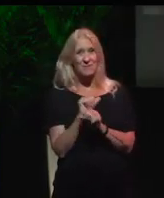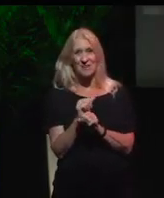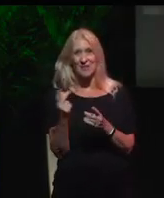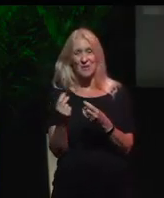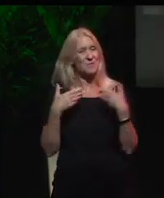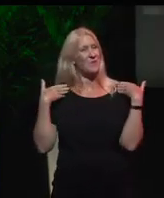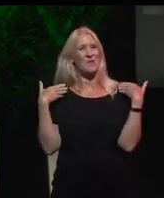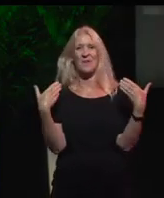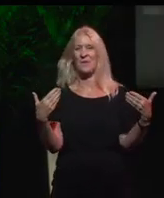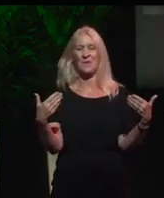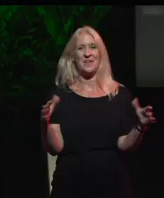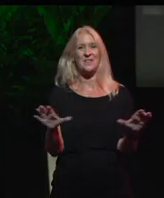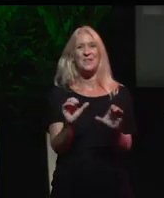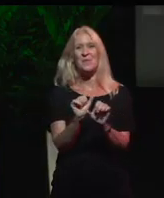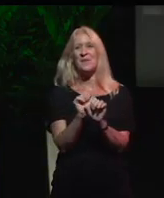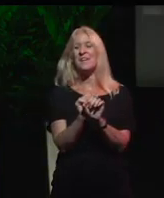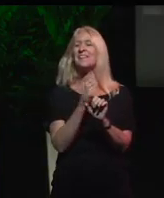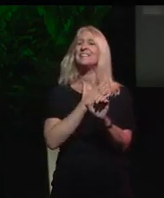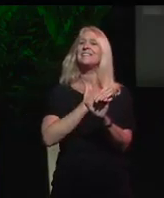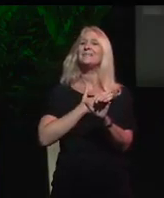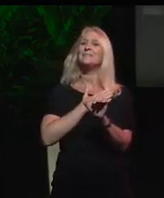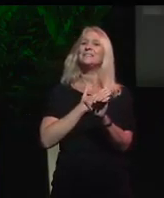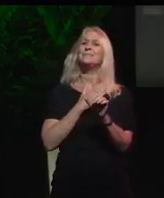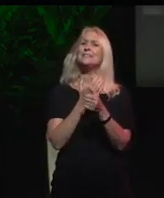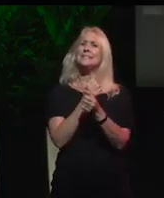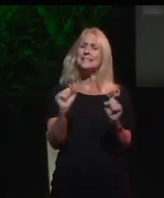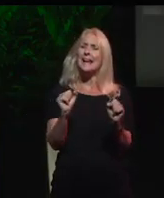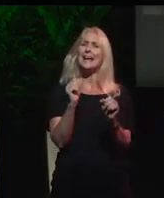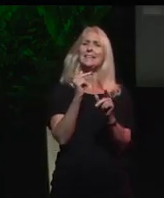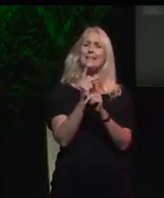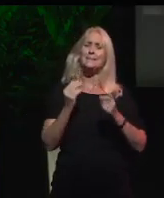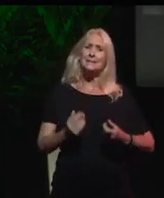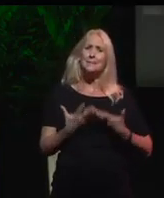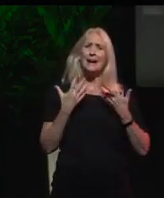get after it. Please be safe, stay inspired, stay